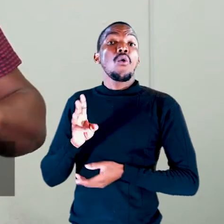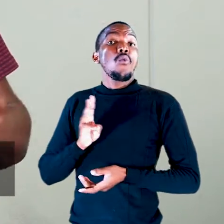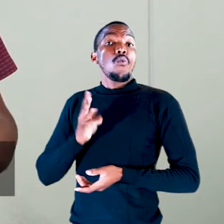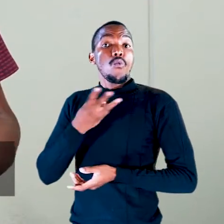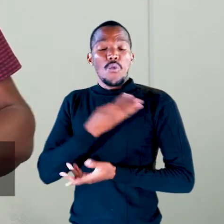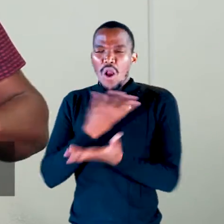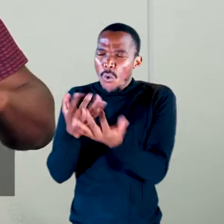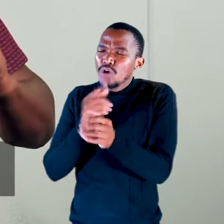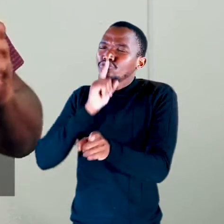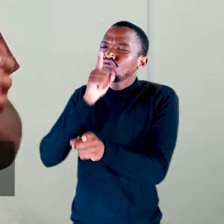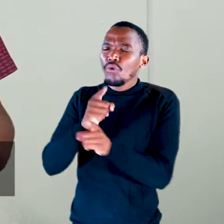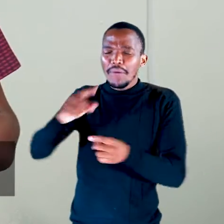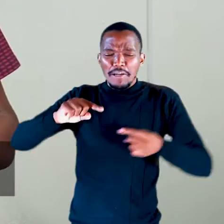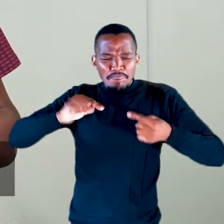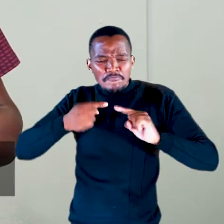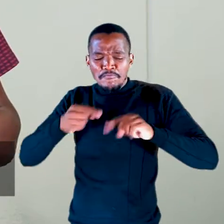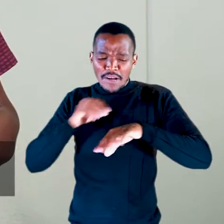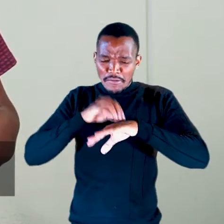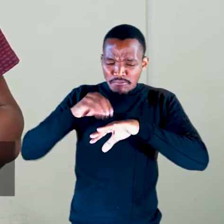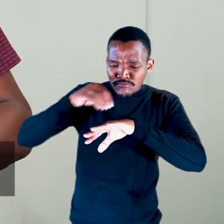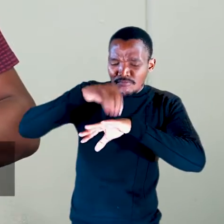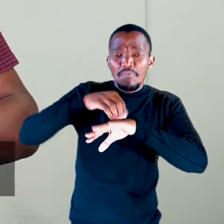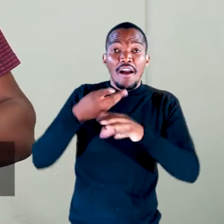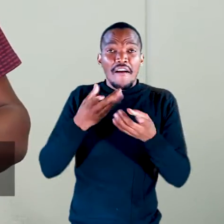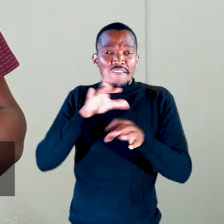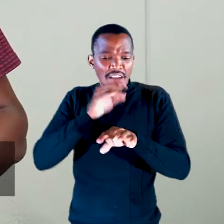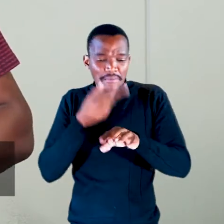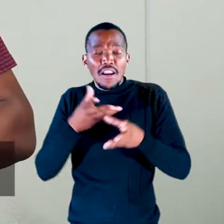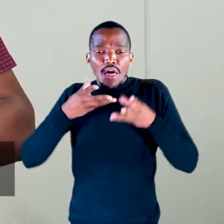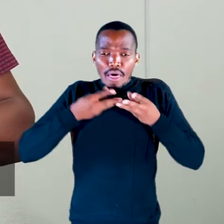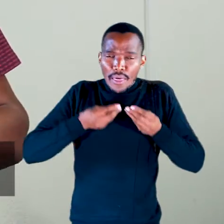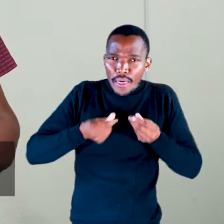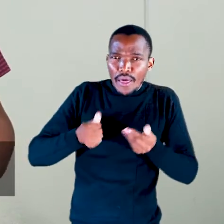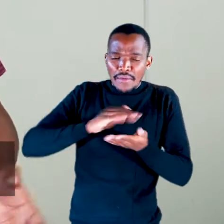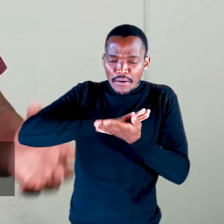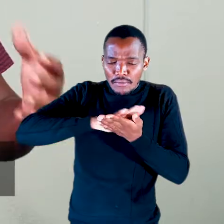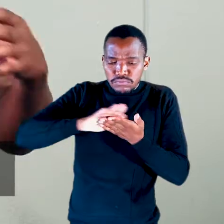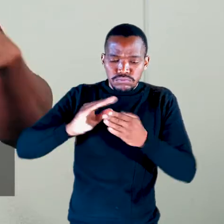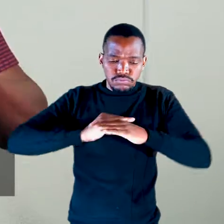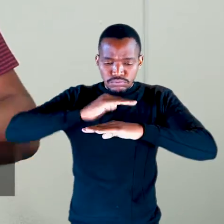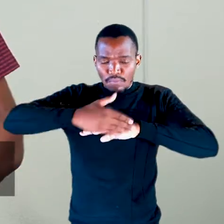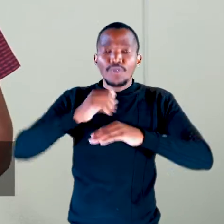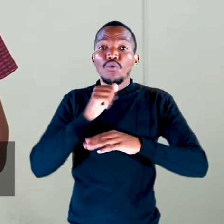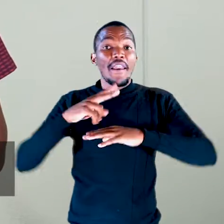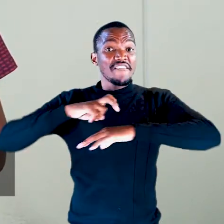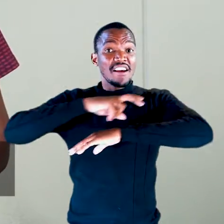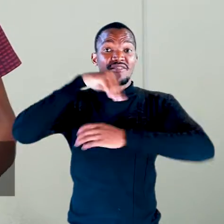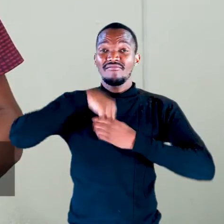gore dikgobalo kana dintho tse re di fithelang mo go ene ra di alafa mebile ra di khabara gore megare se ke ya